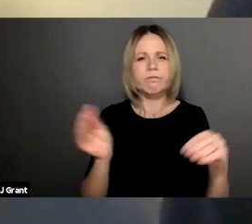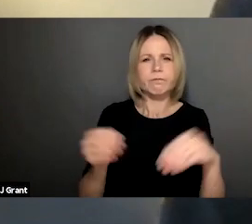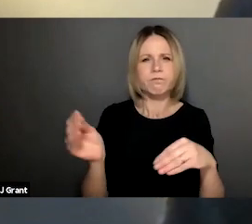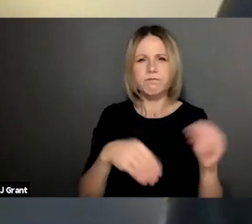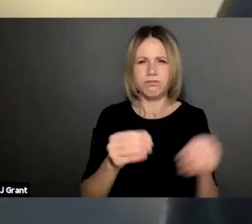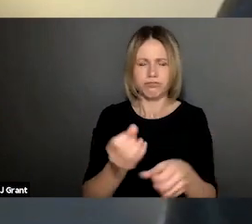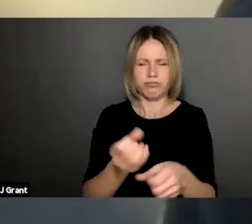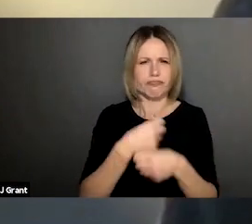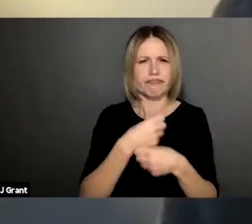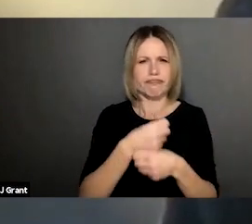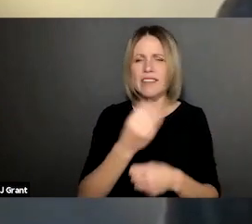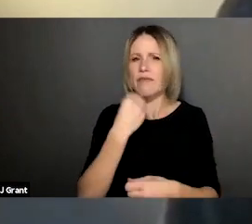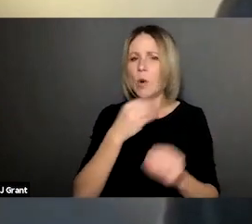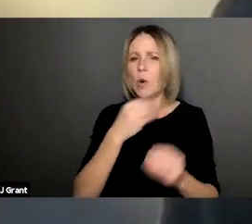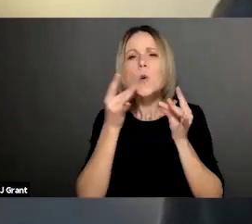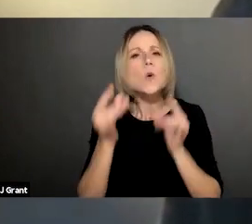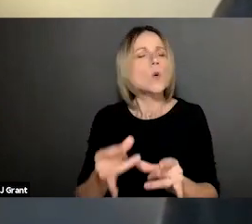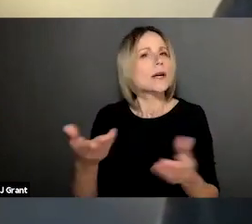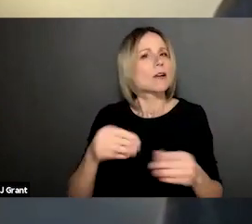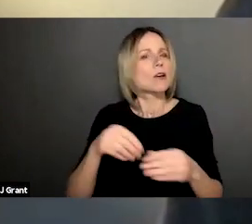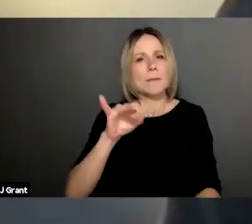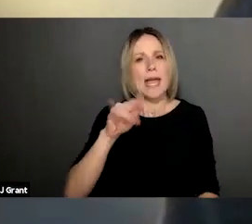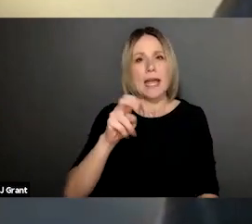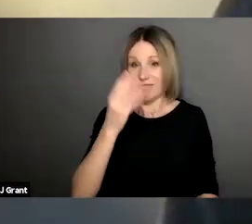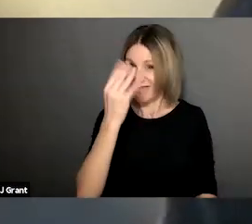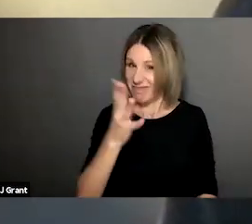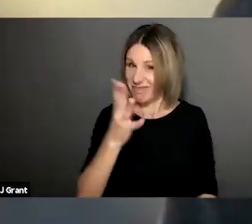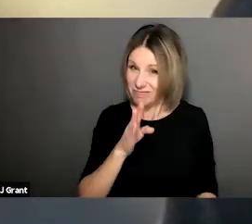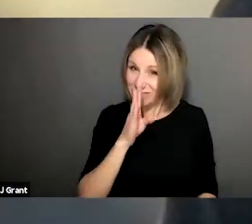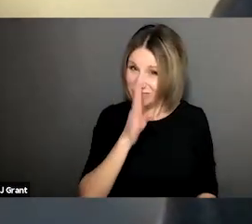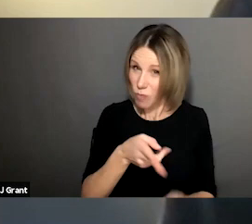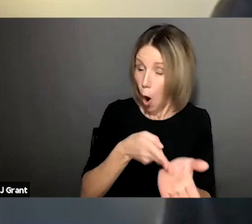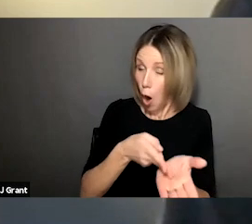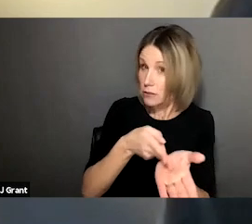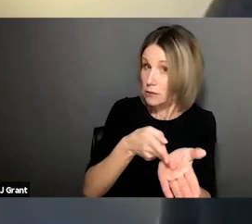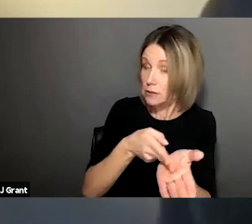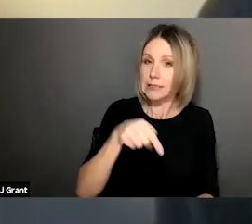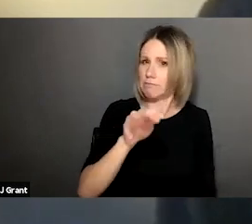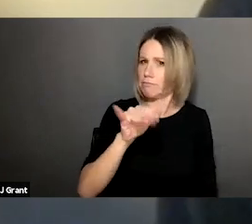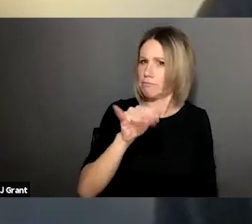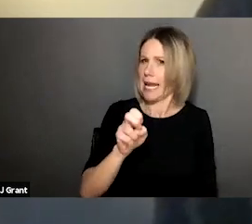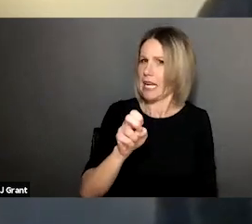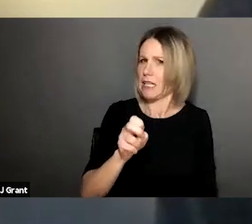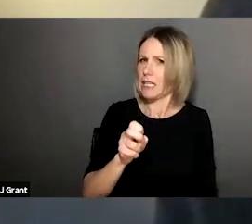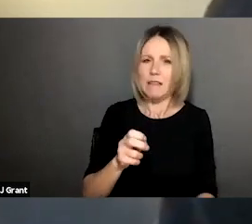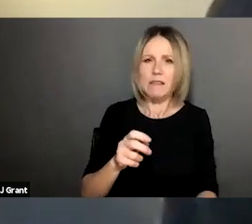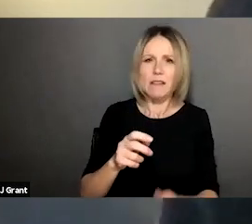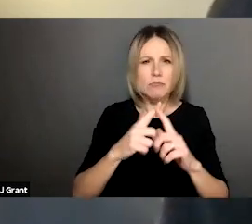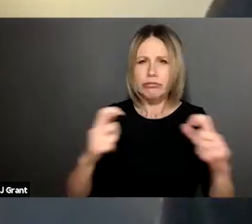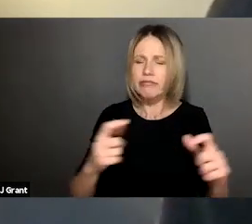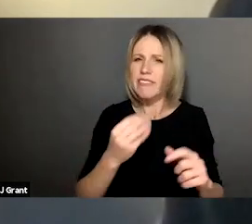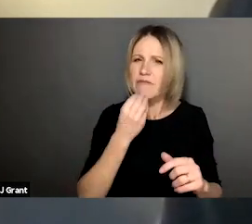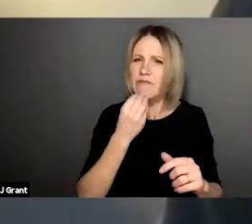many cases than what I can get in New York, and treat them as respectfully